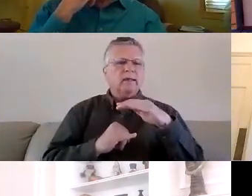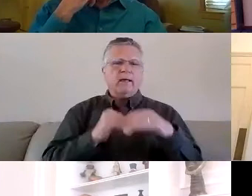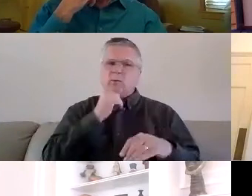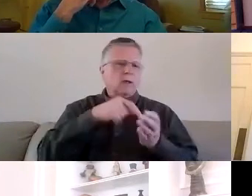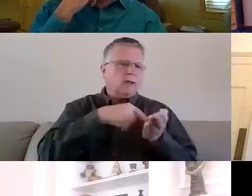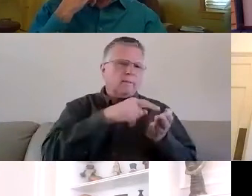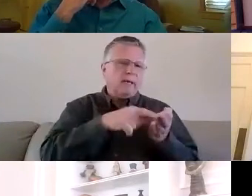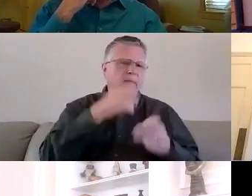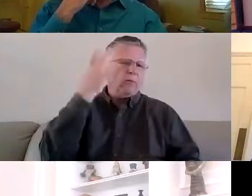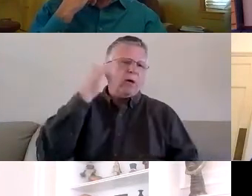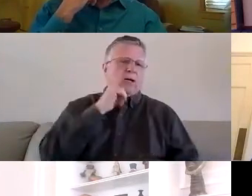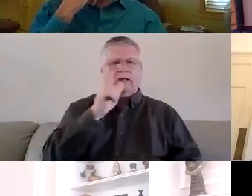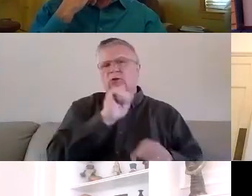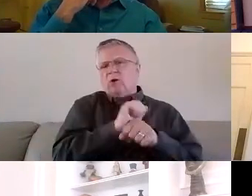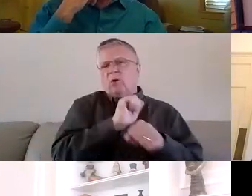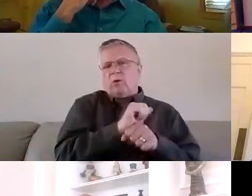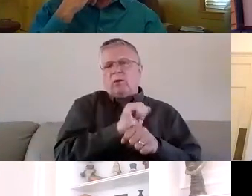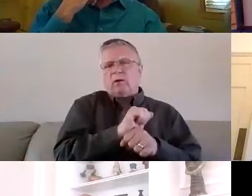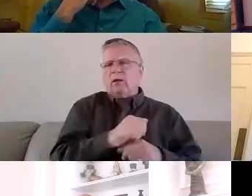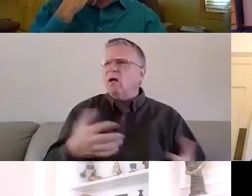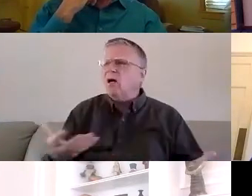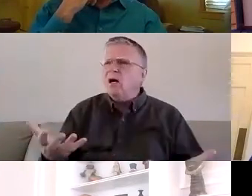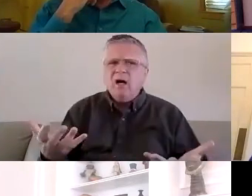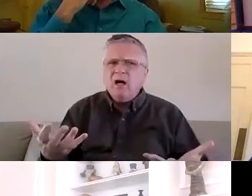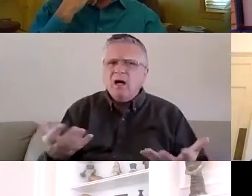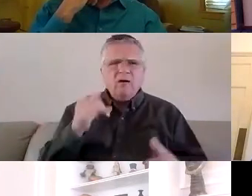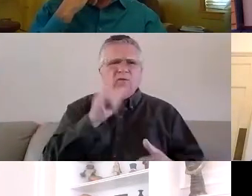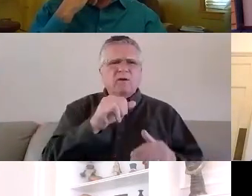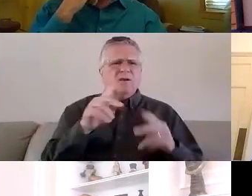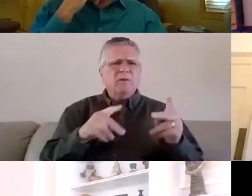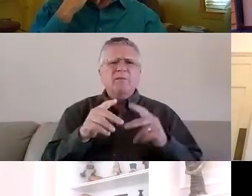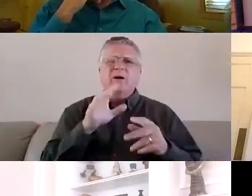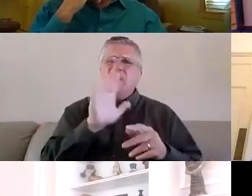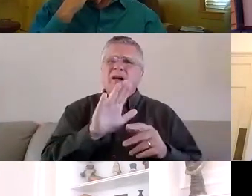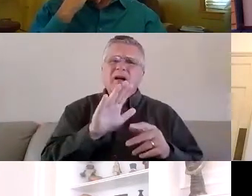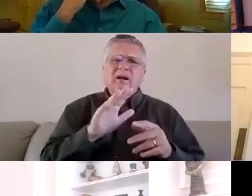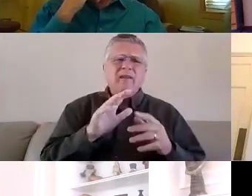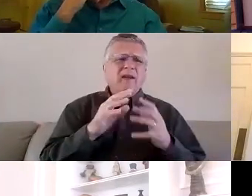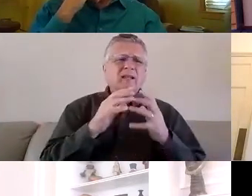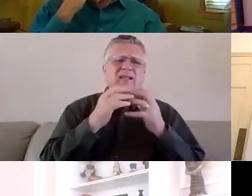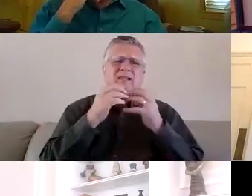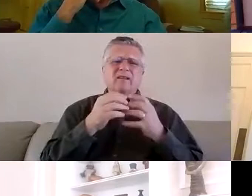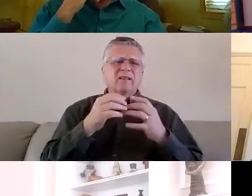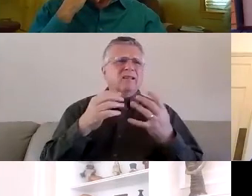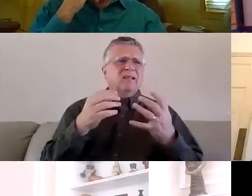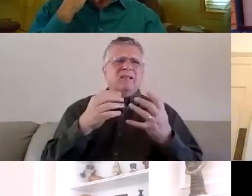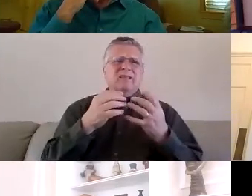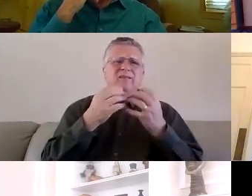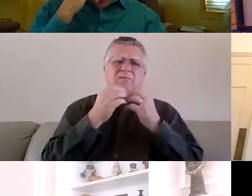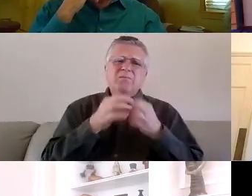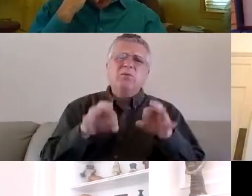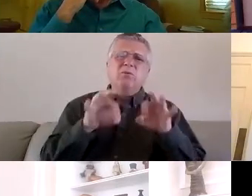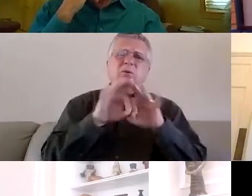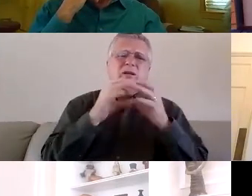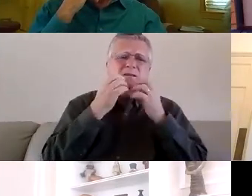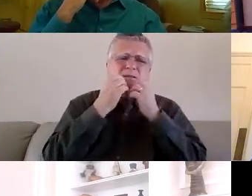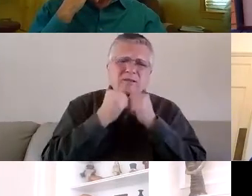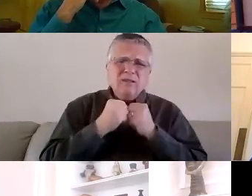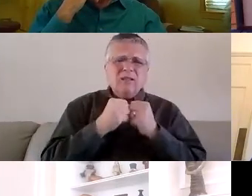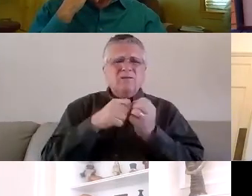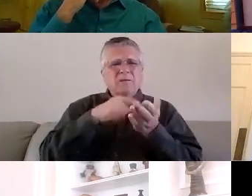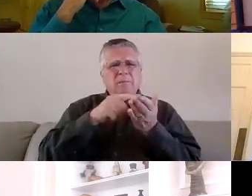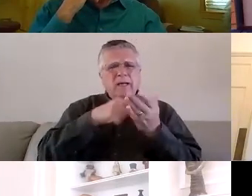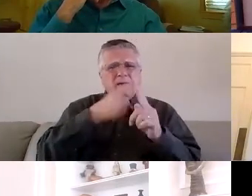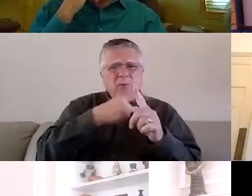not working. For those people, that is their lifeline to food on the table for their kids, for a roof over their head, their mortgage, their